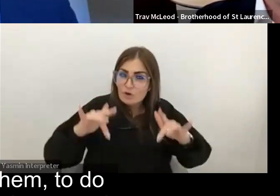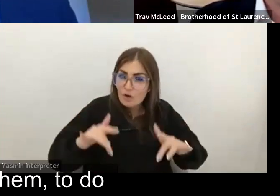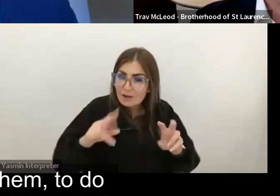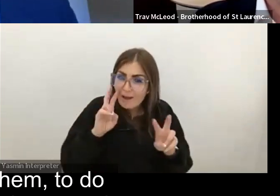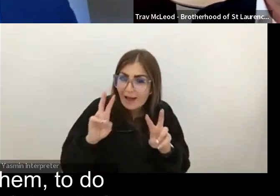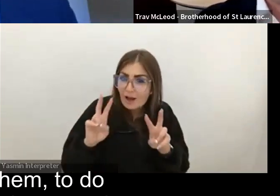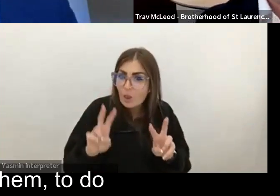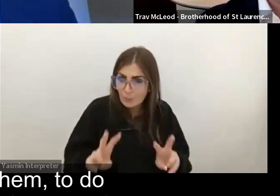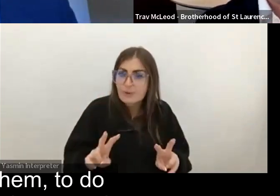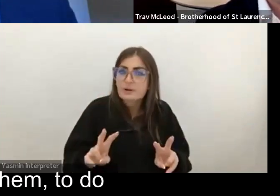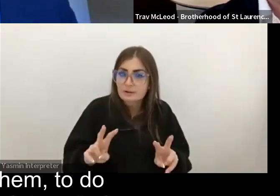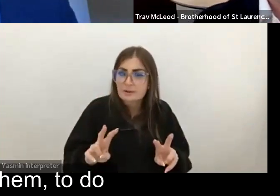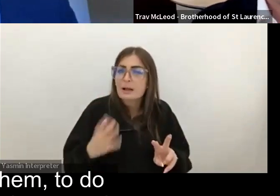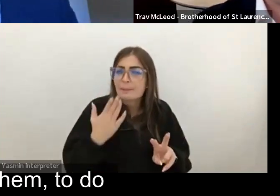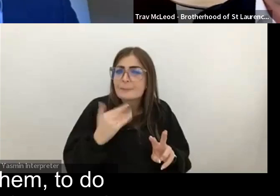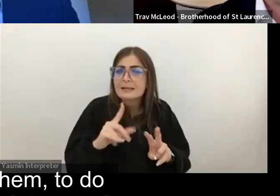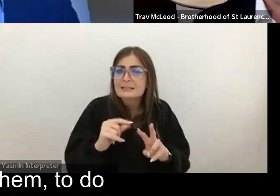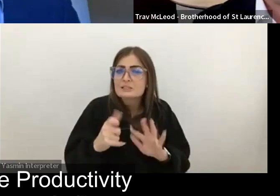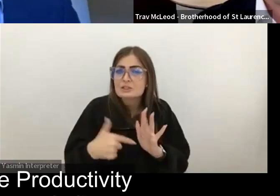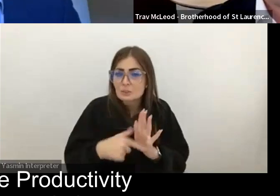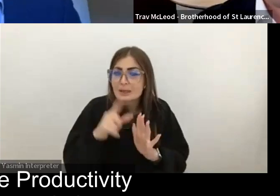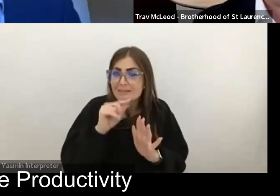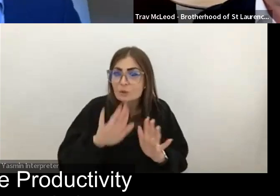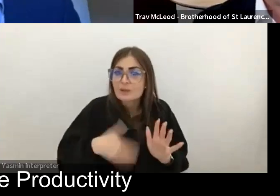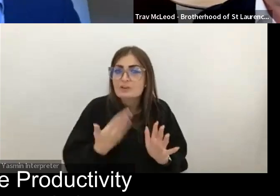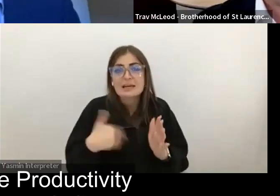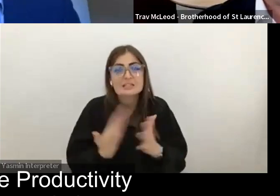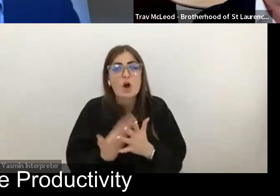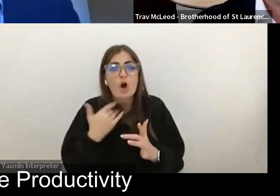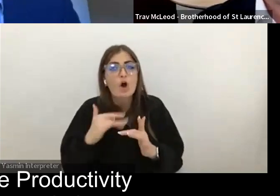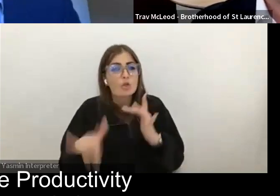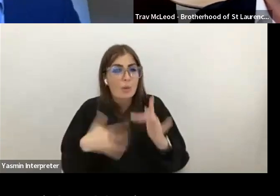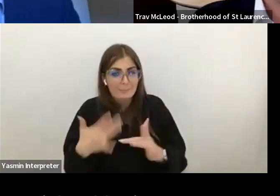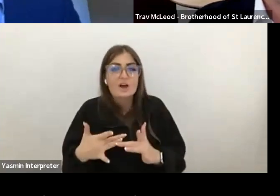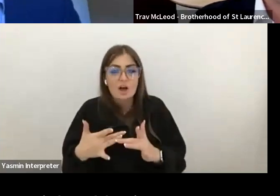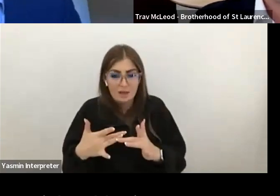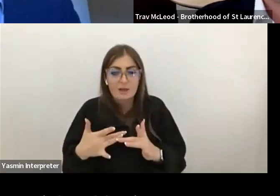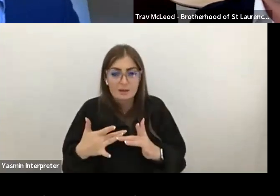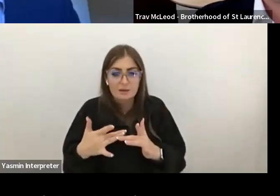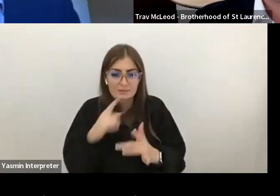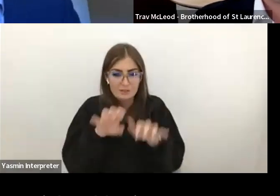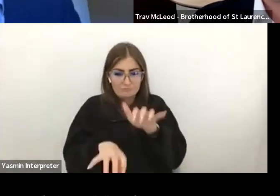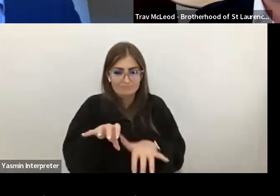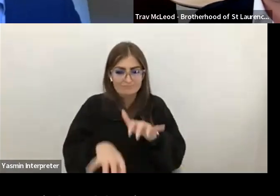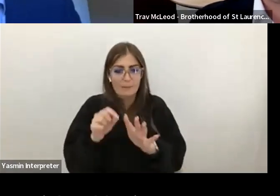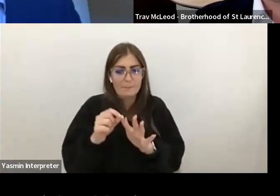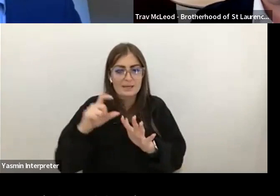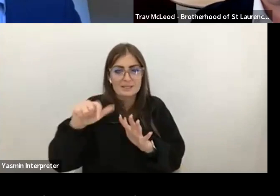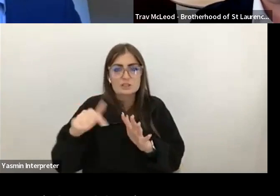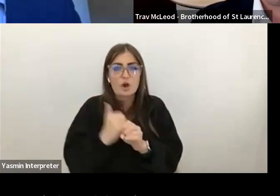them to do so if they're interested. They're on the Productivity Commission website, and there it goes.